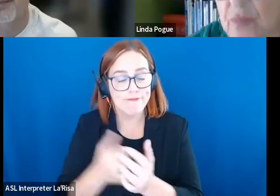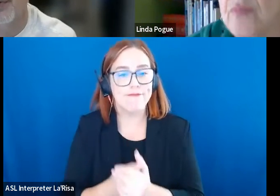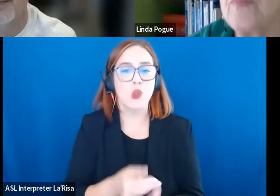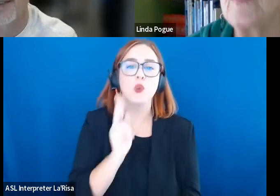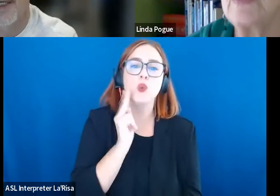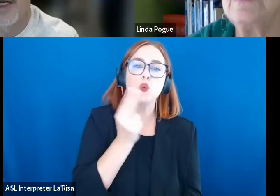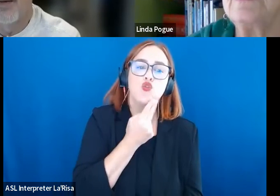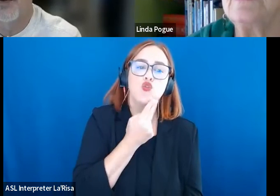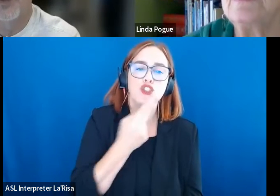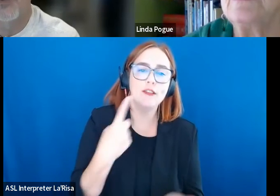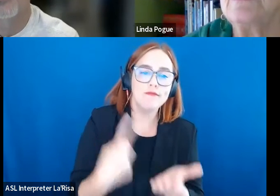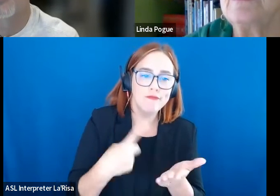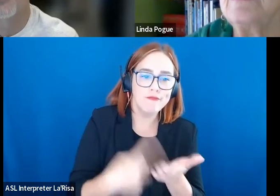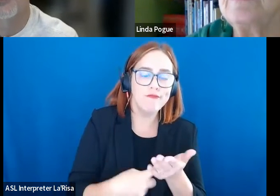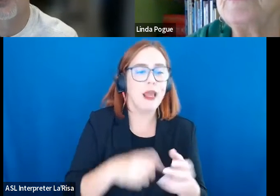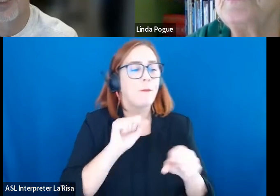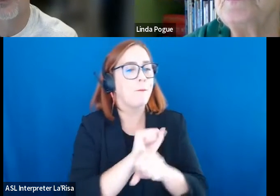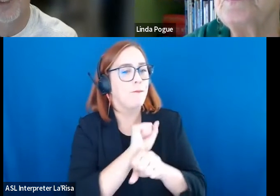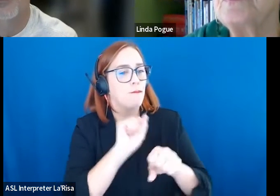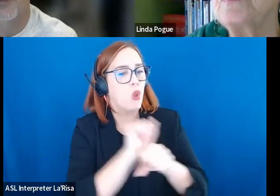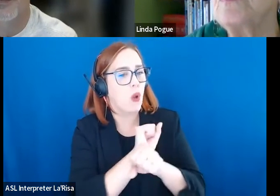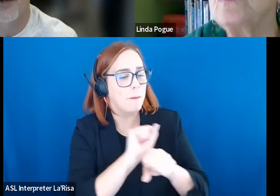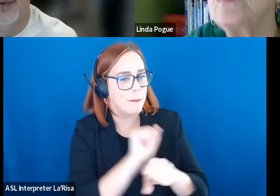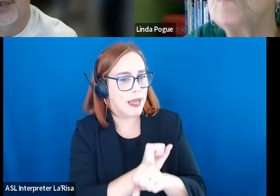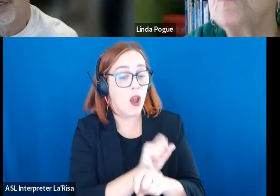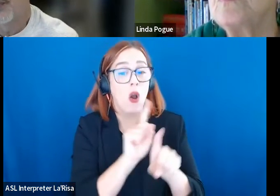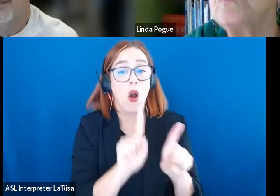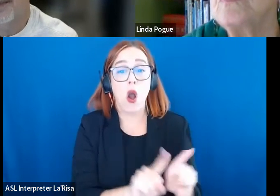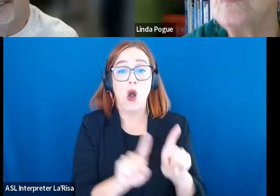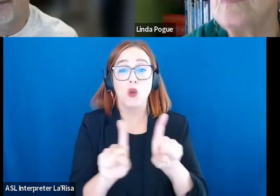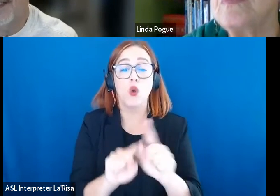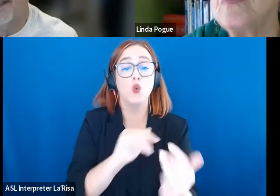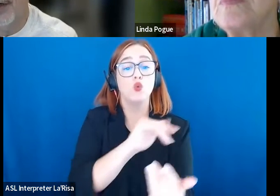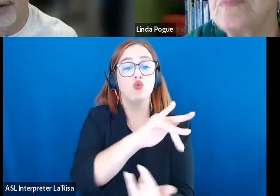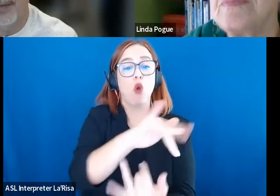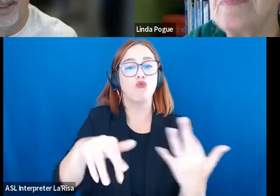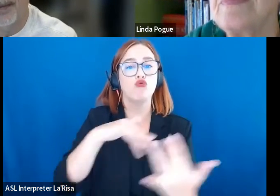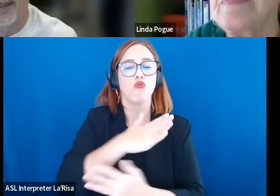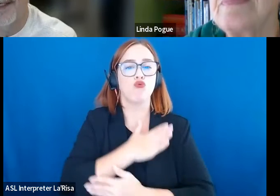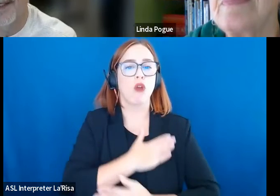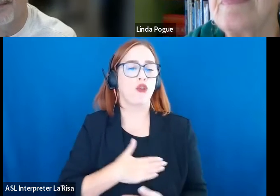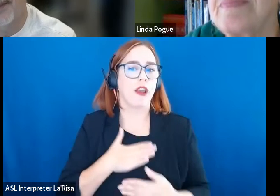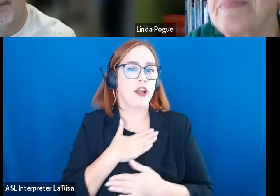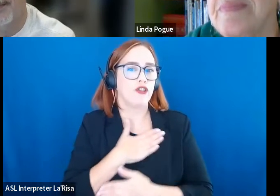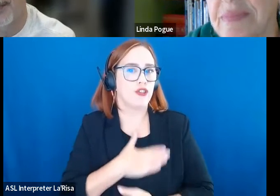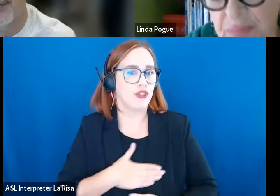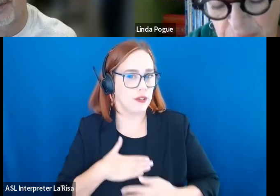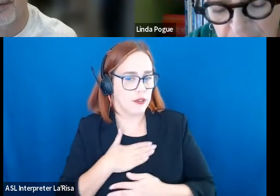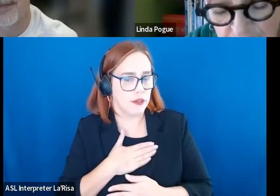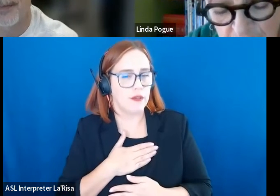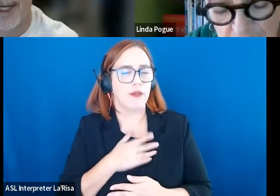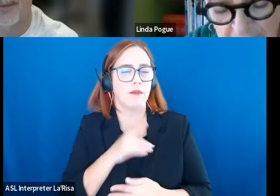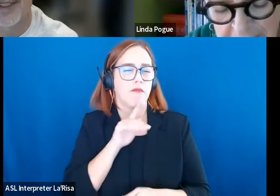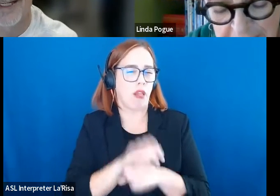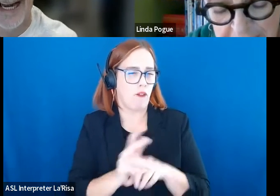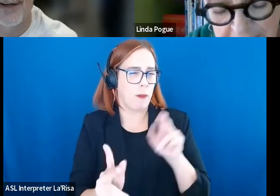we do employment, but we also do social recreational. So we believe that, you know, people living in the community, people with